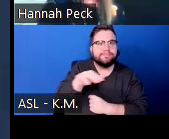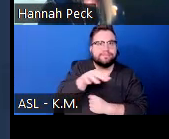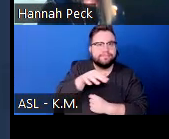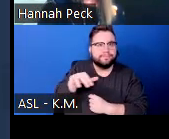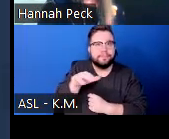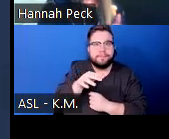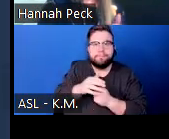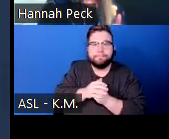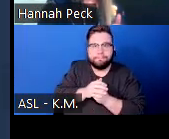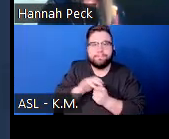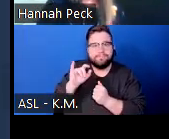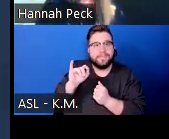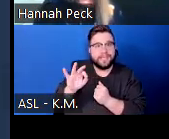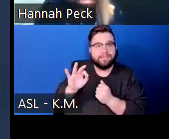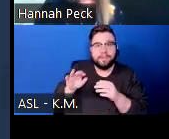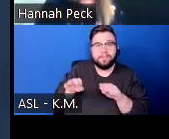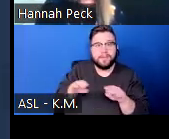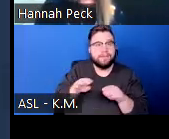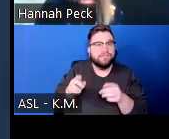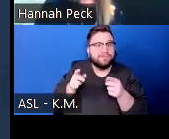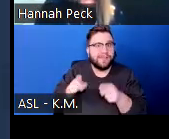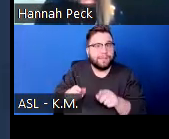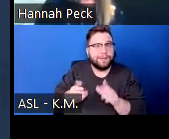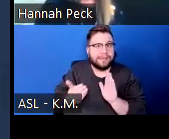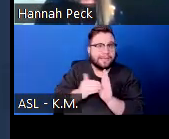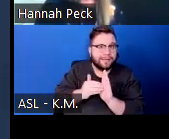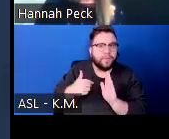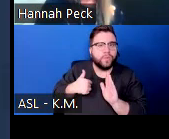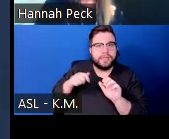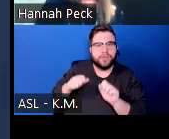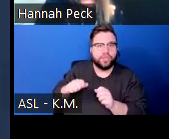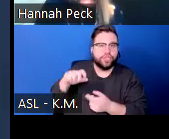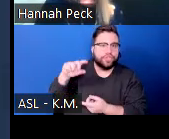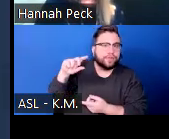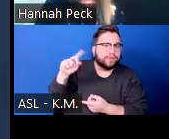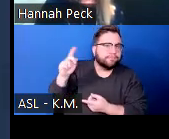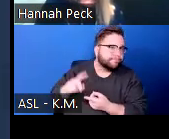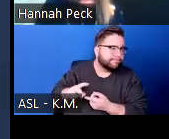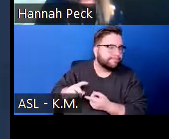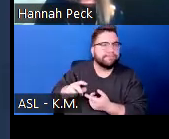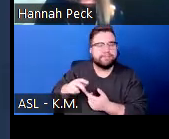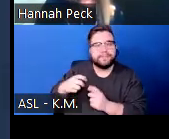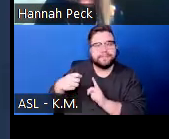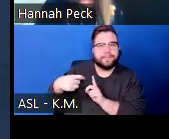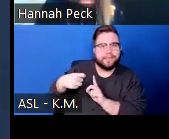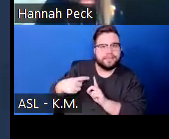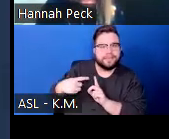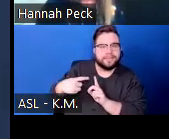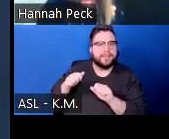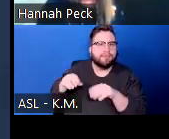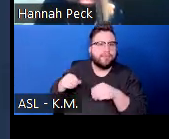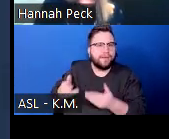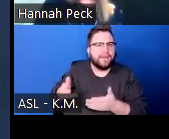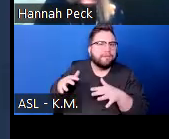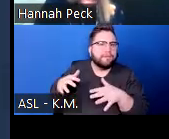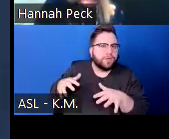If the behavior occurs, we could do things like decreasing the stimuli in the moment, provide calming input like deep pressure or even